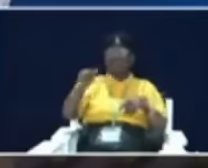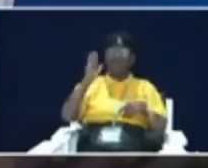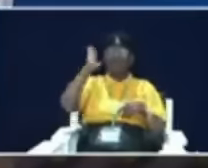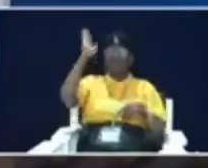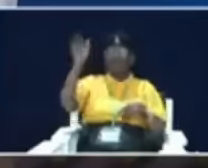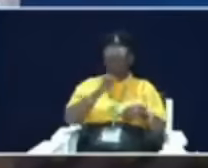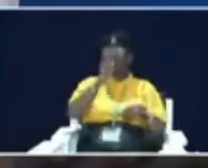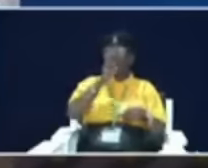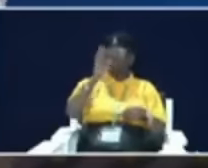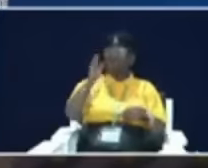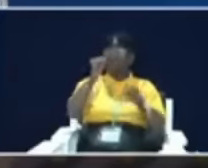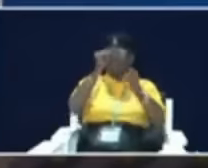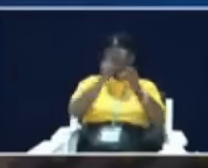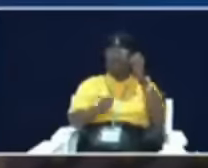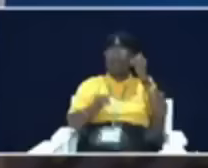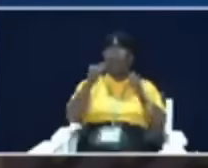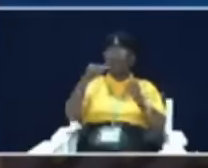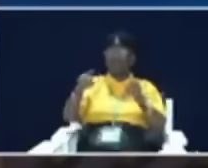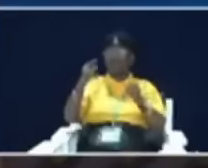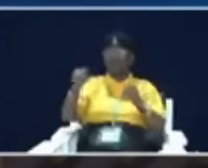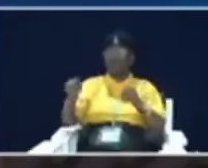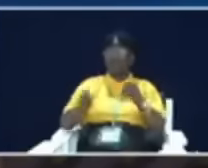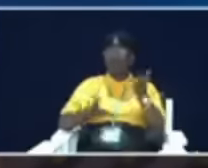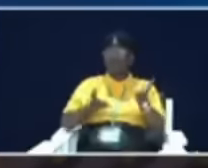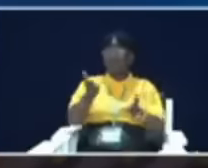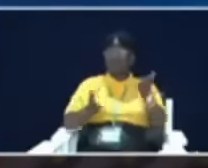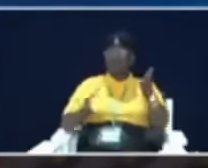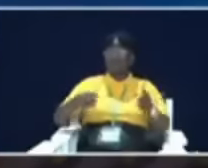I will thank God first.